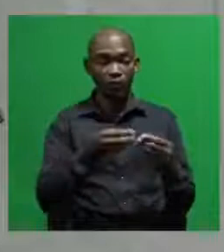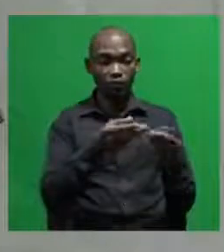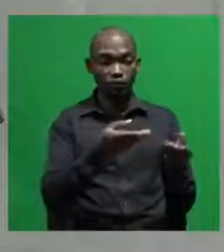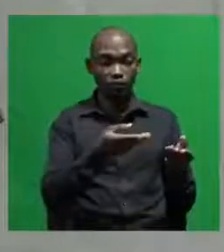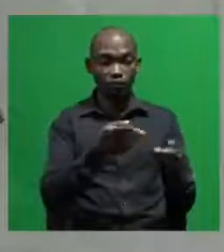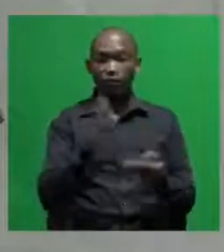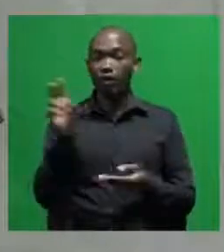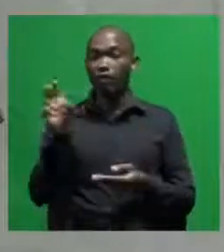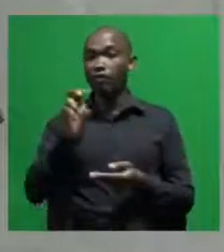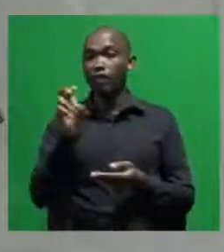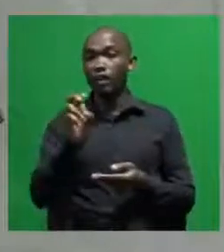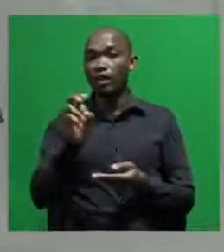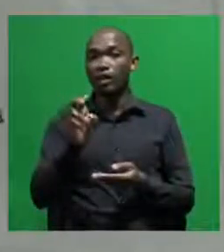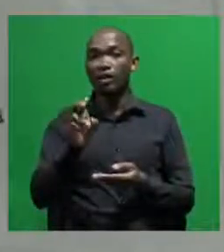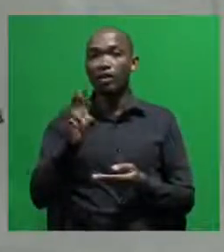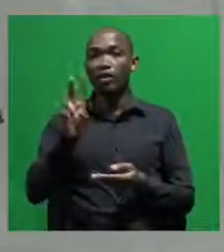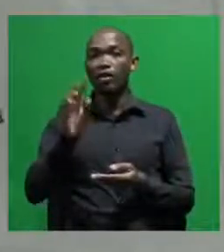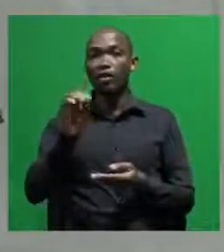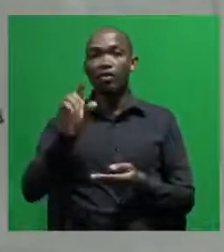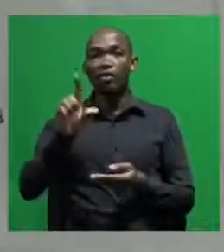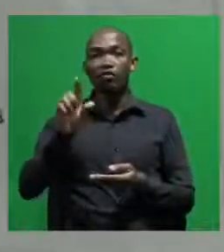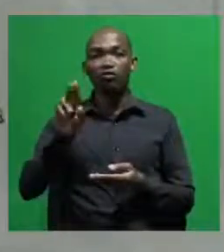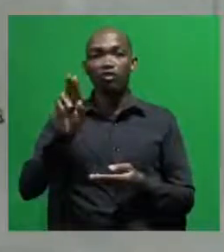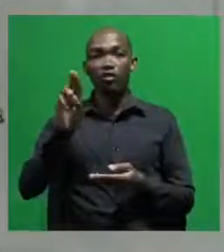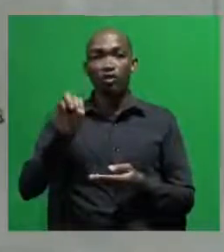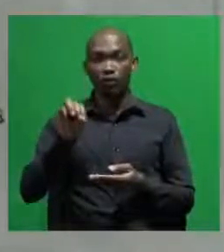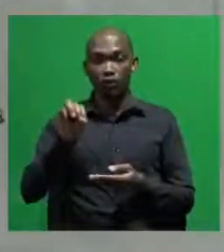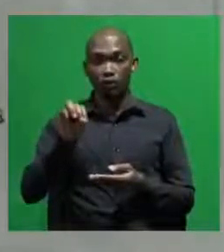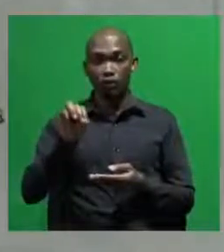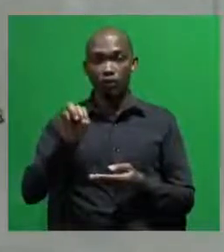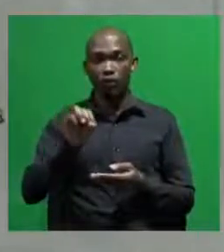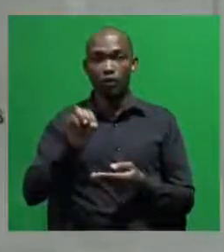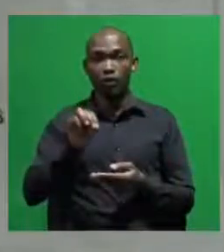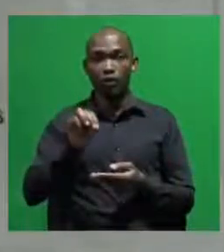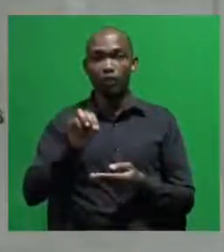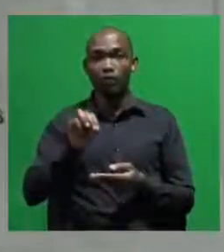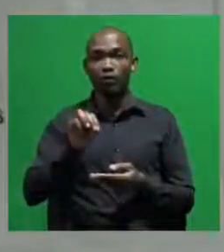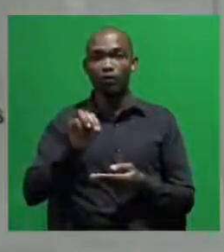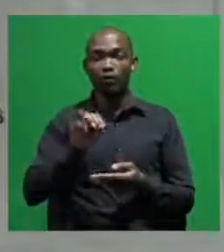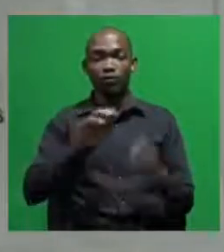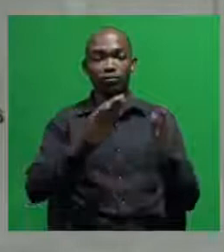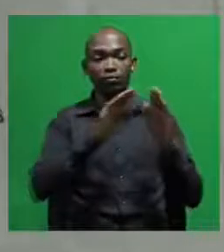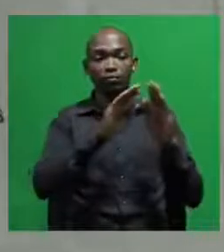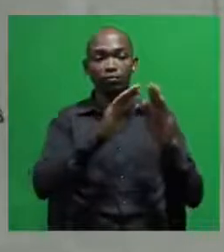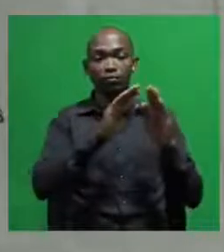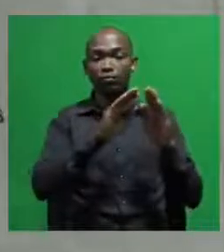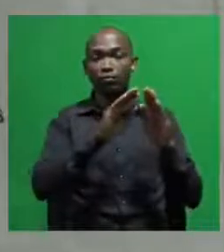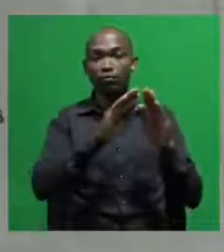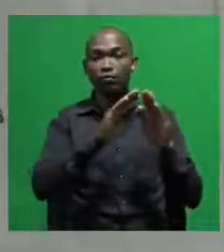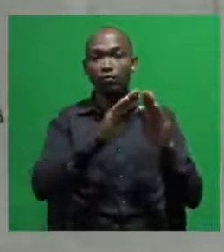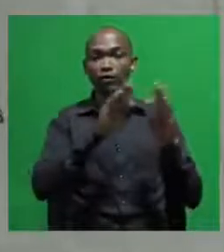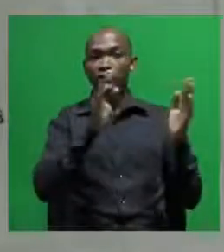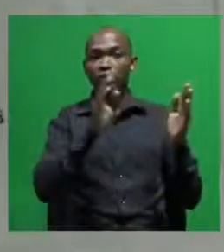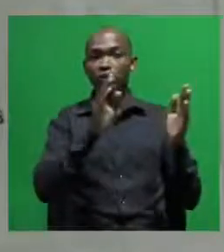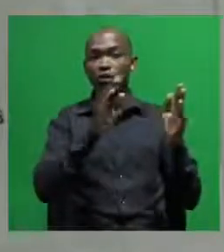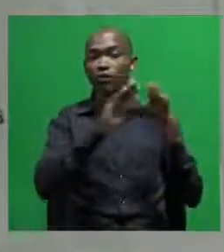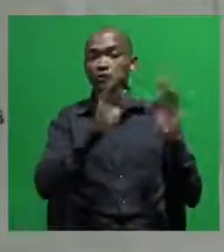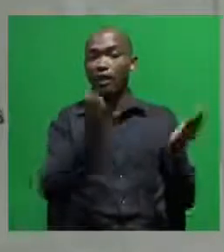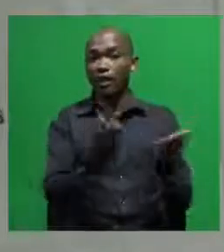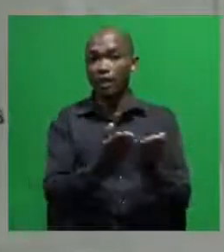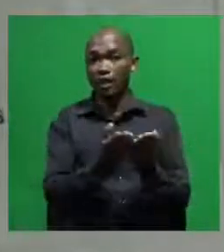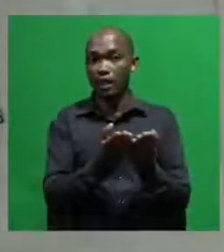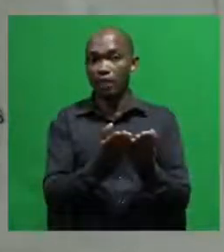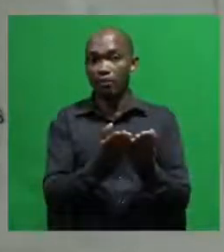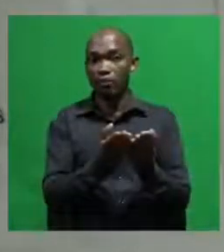our statement. Find the volume of a spherical ball. This is the spherical ball.